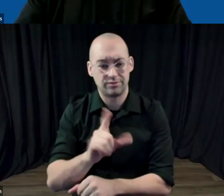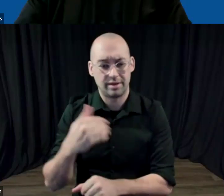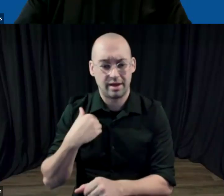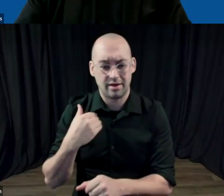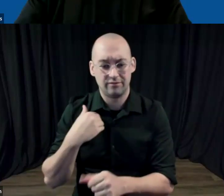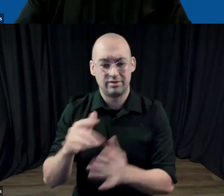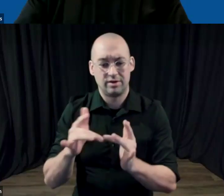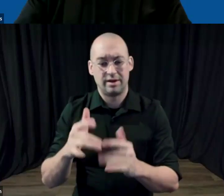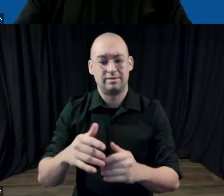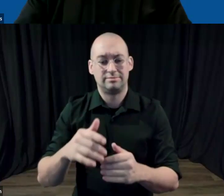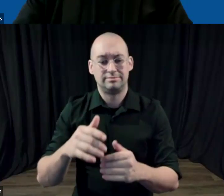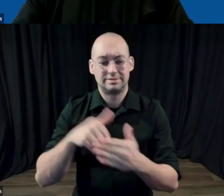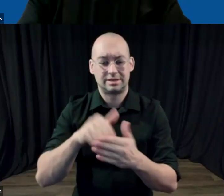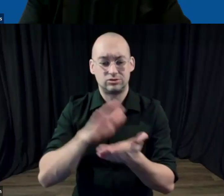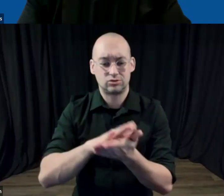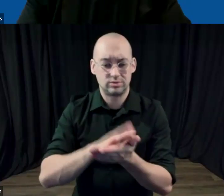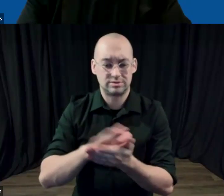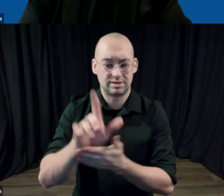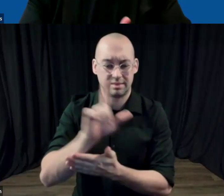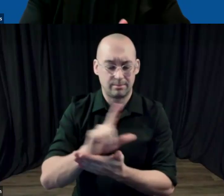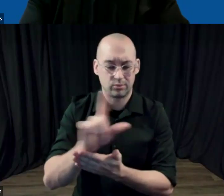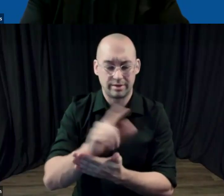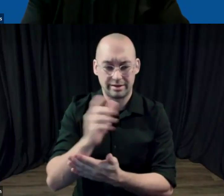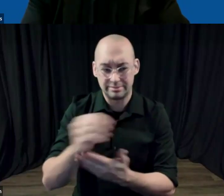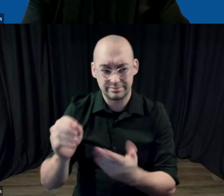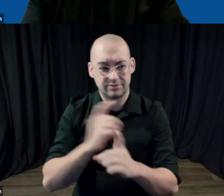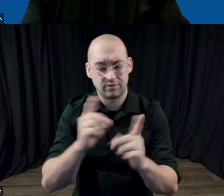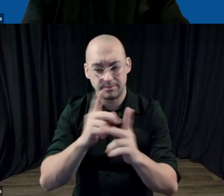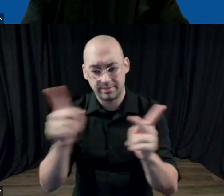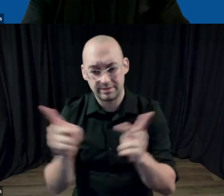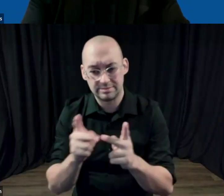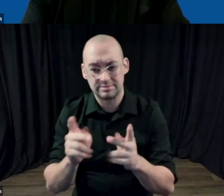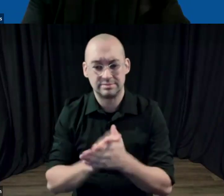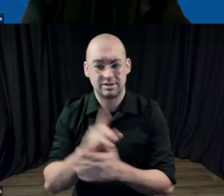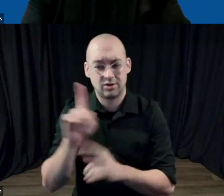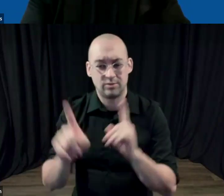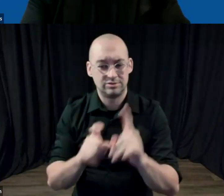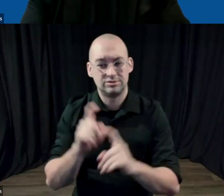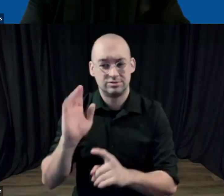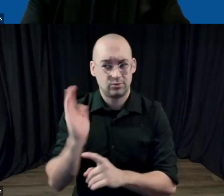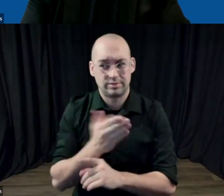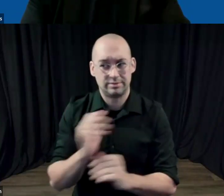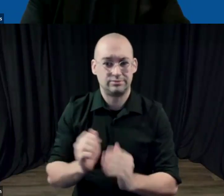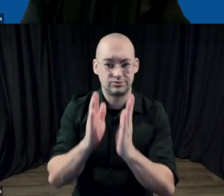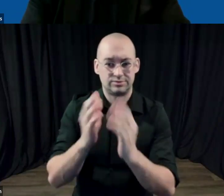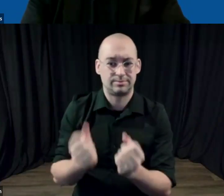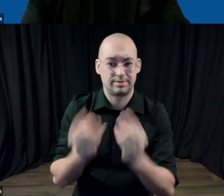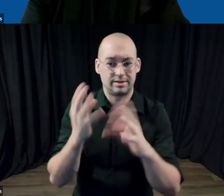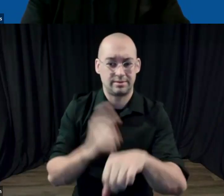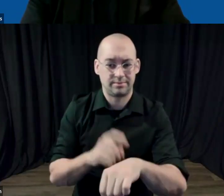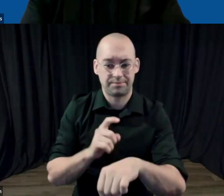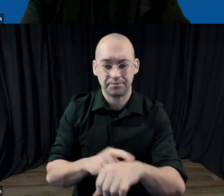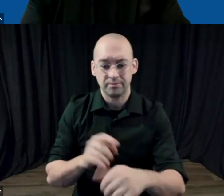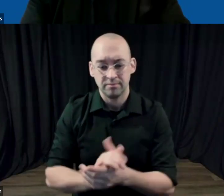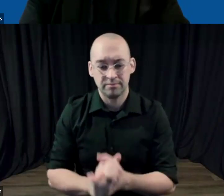businesses? Sort of that question where, that we've sort of addressed several times. I'll take that one.